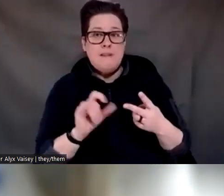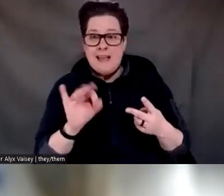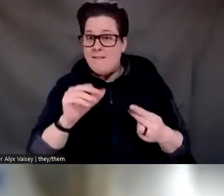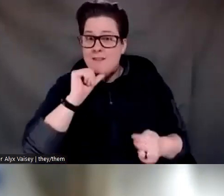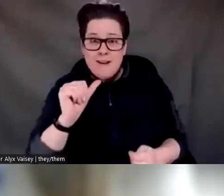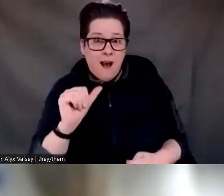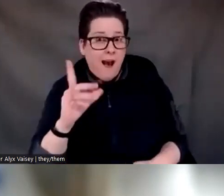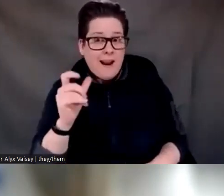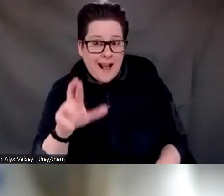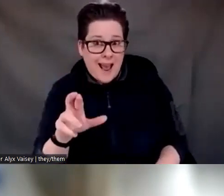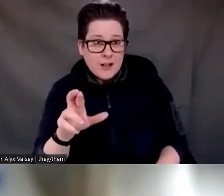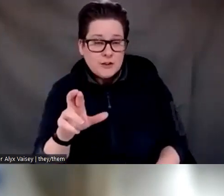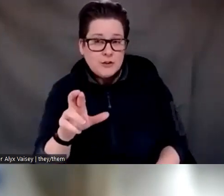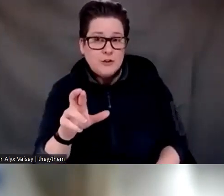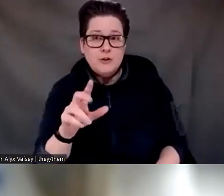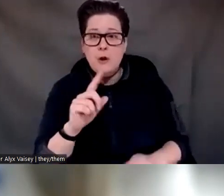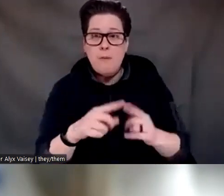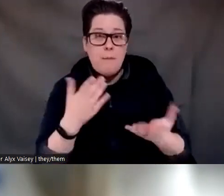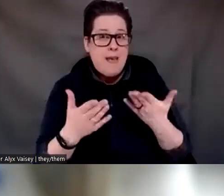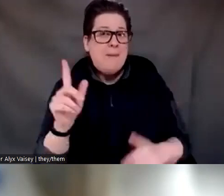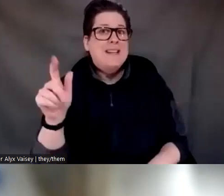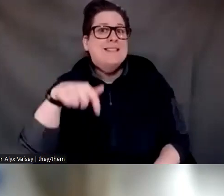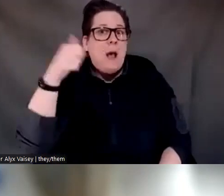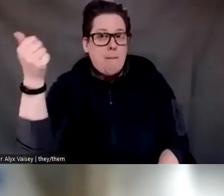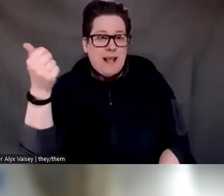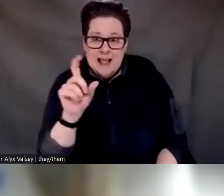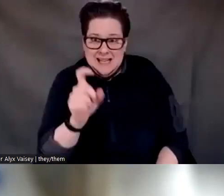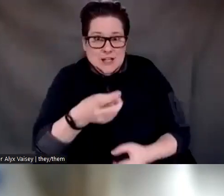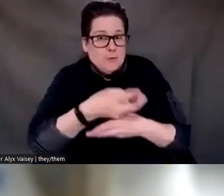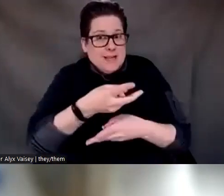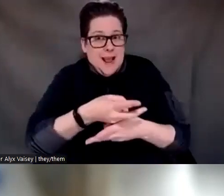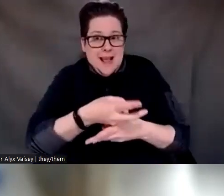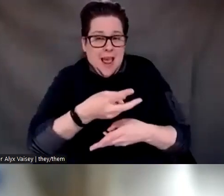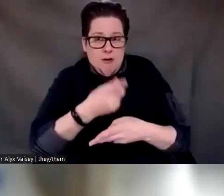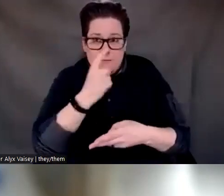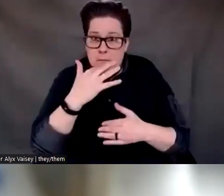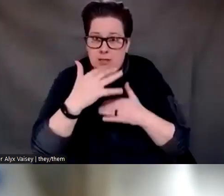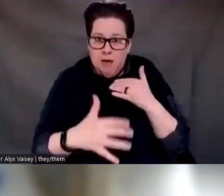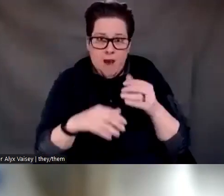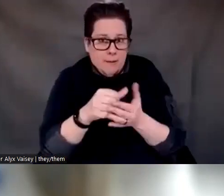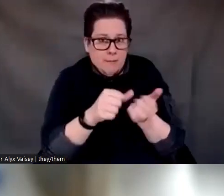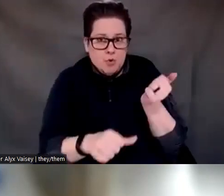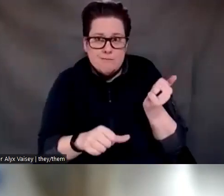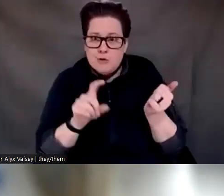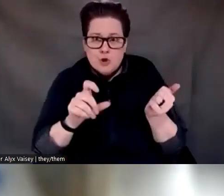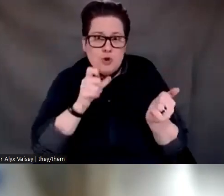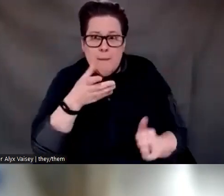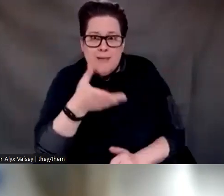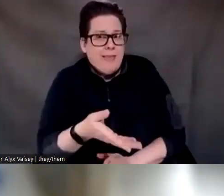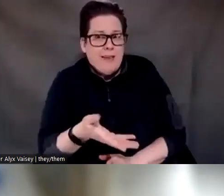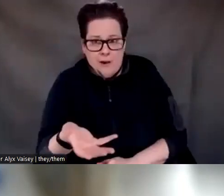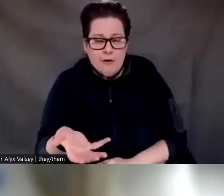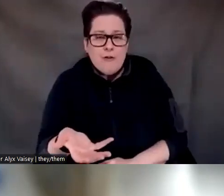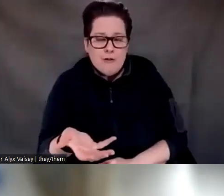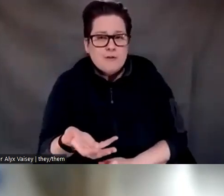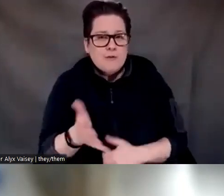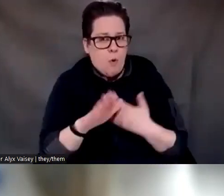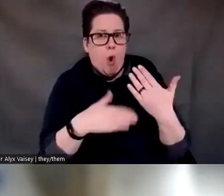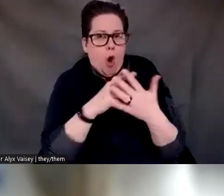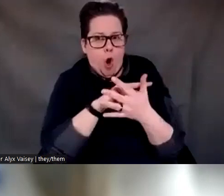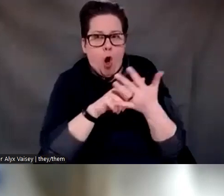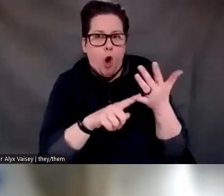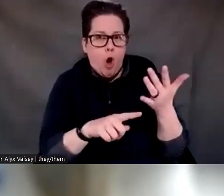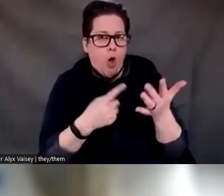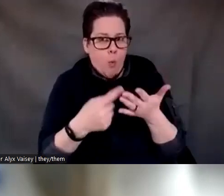not, maybe it's one of these other things that needs to be treated in some way. So, all of those possibilities that